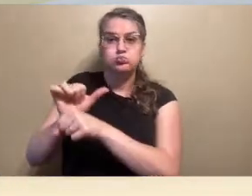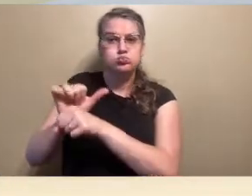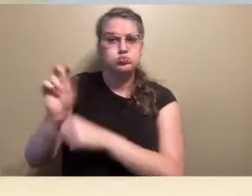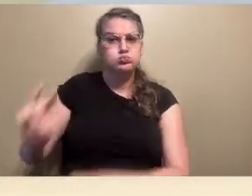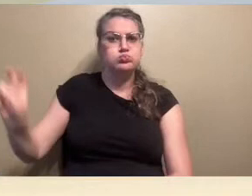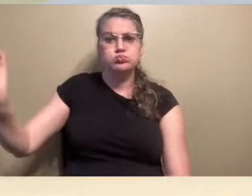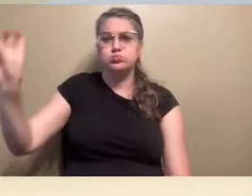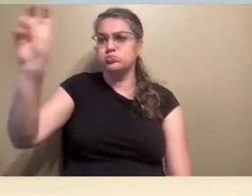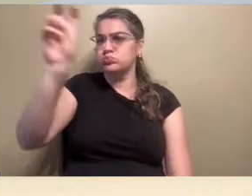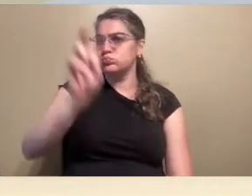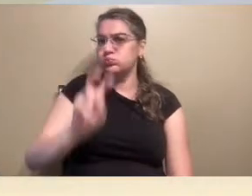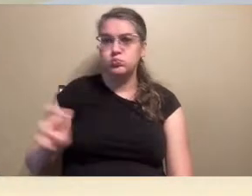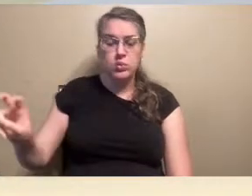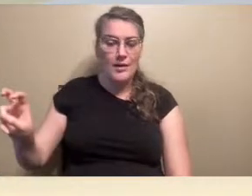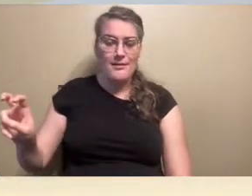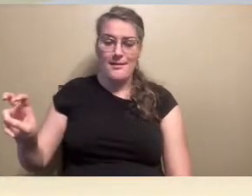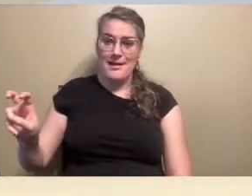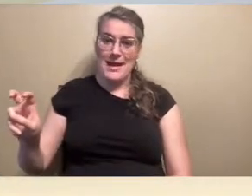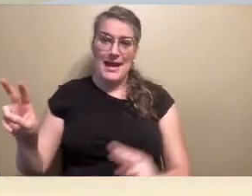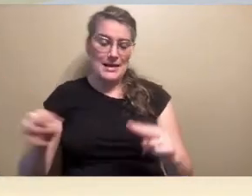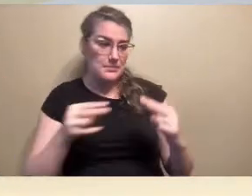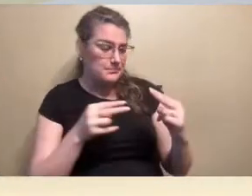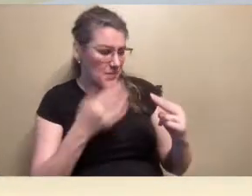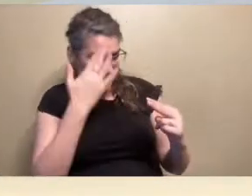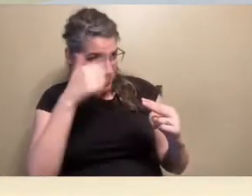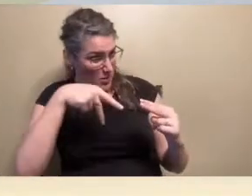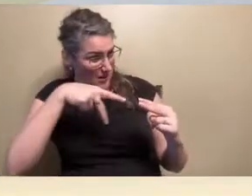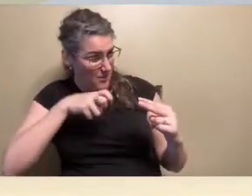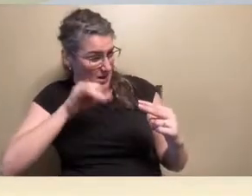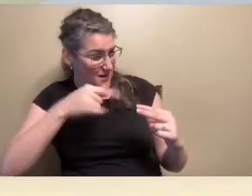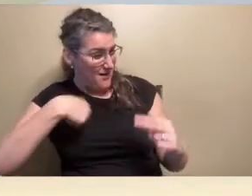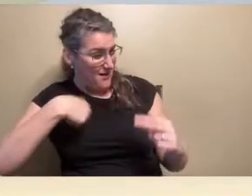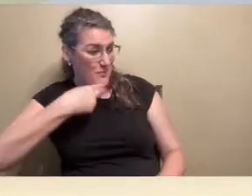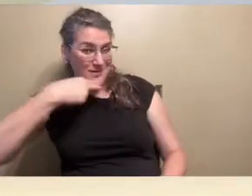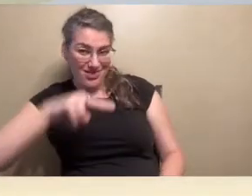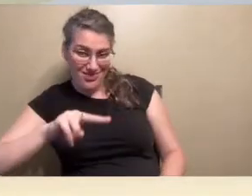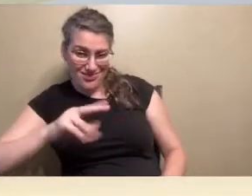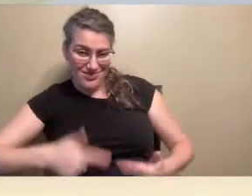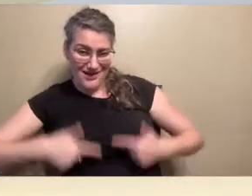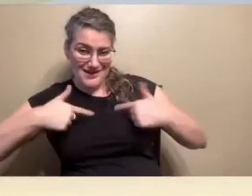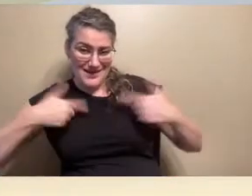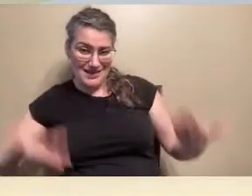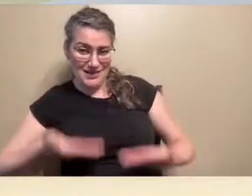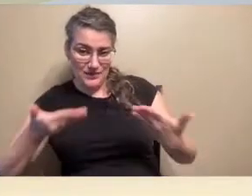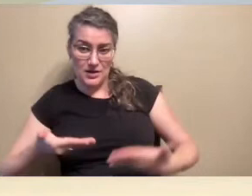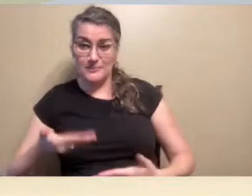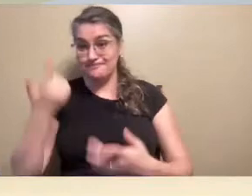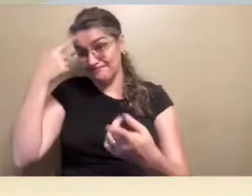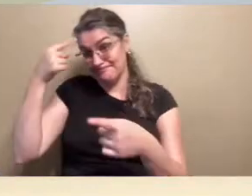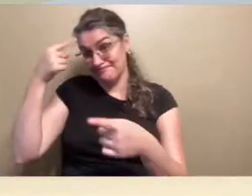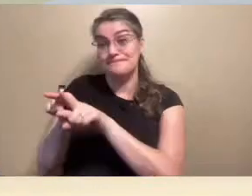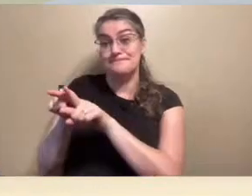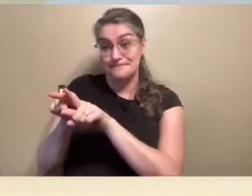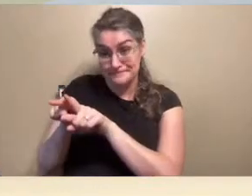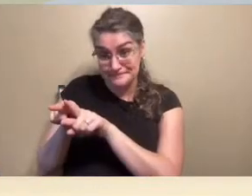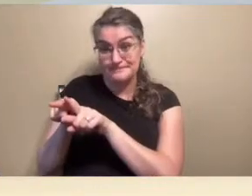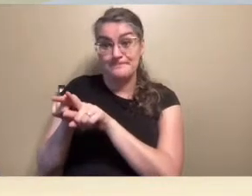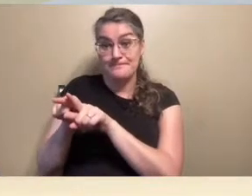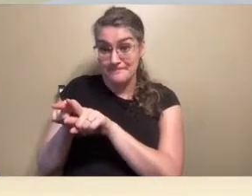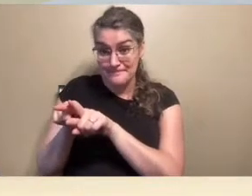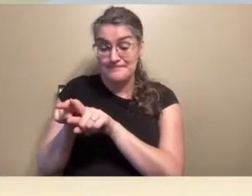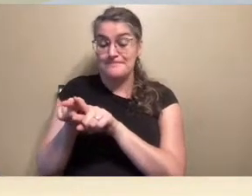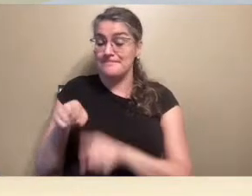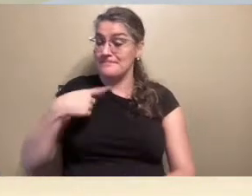so fortunate to be living here in PEI." And I know I've said it here before,